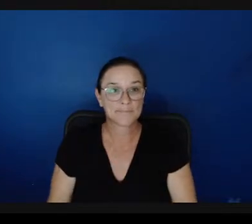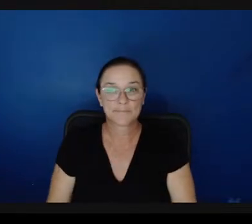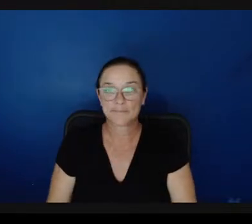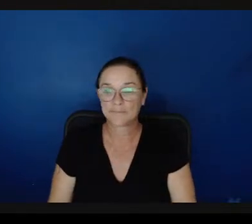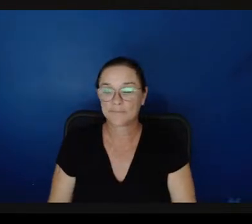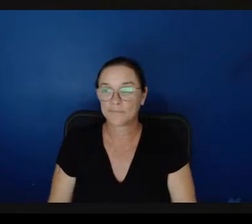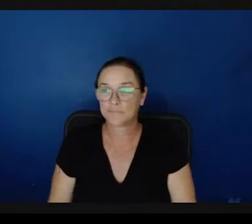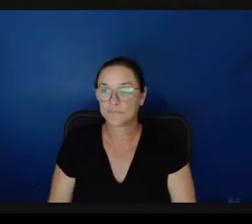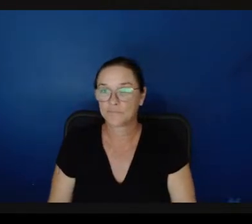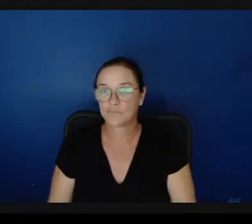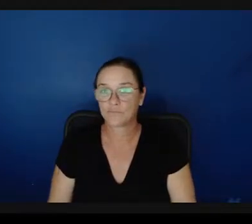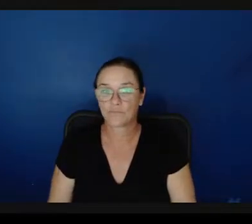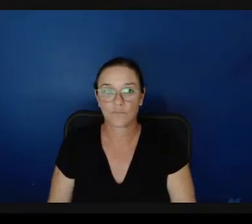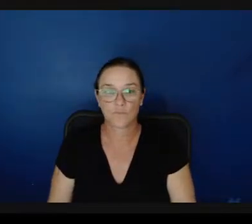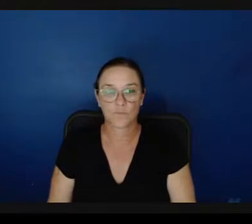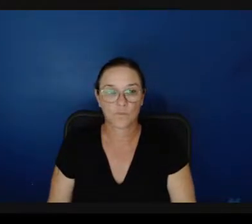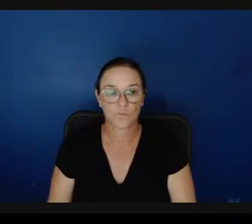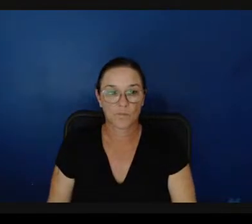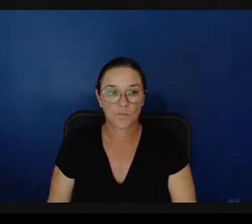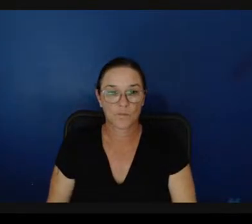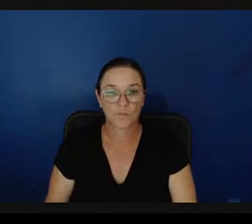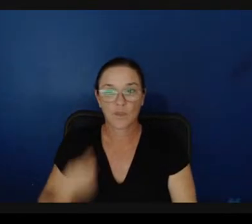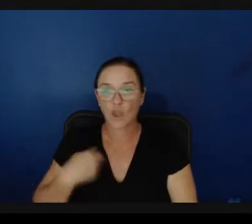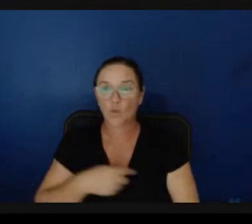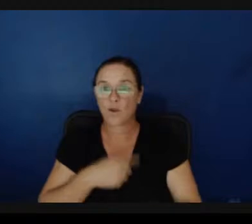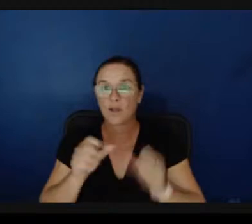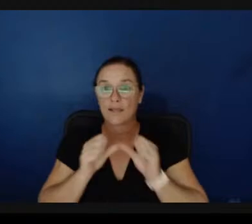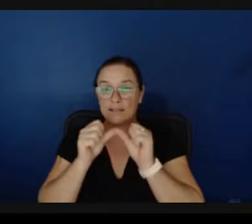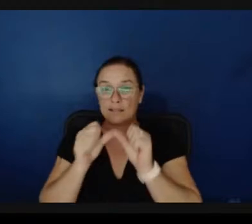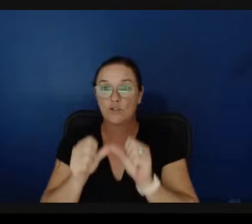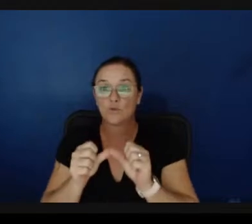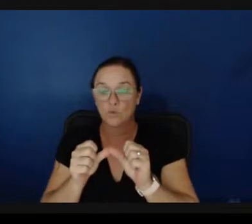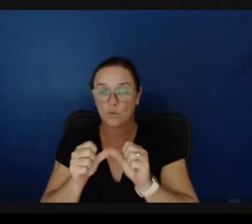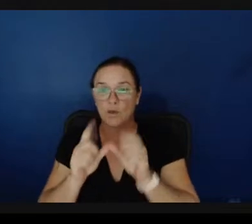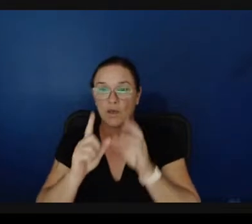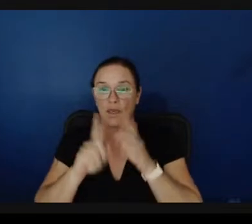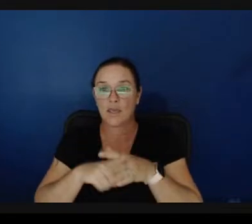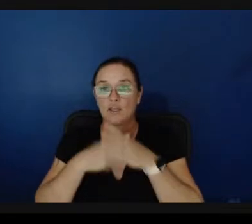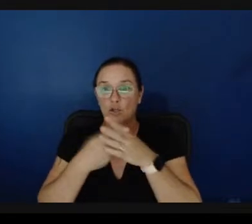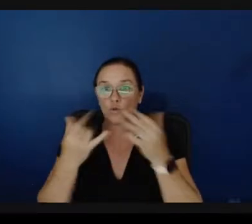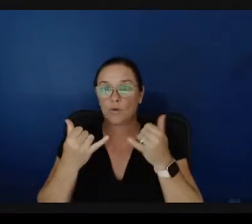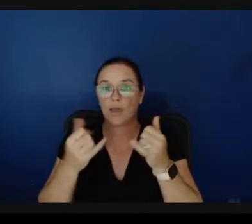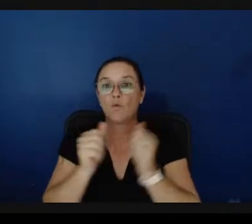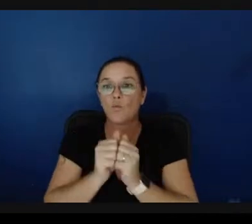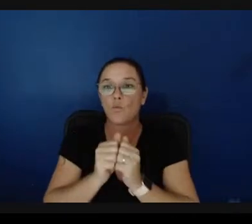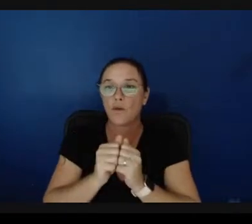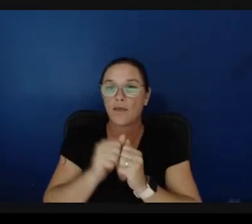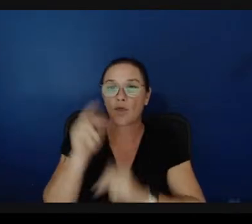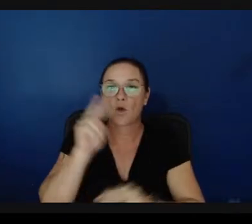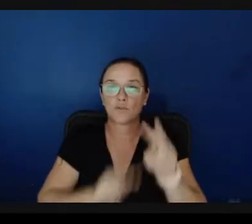So we will continue. We'll start today with our observations of Kilauea.